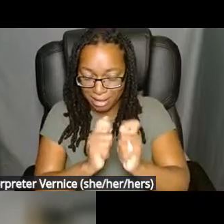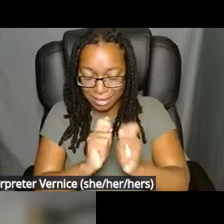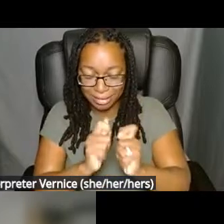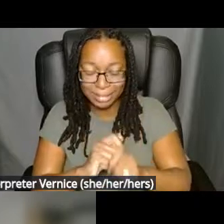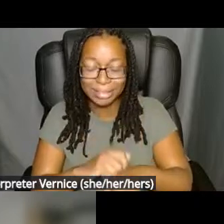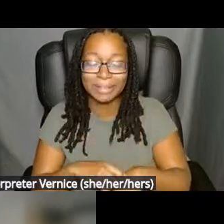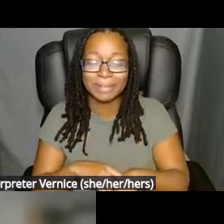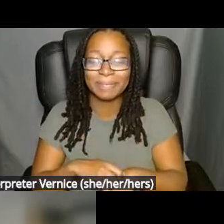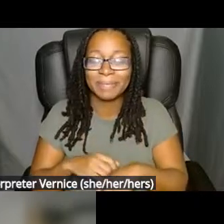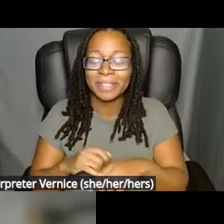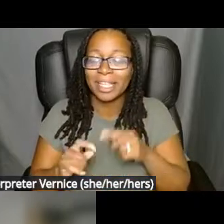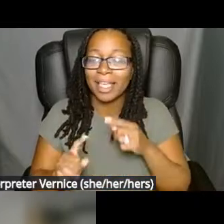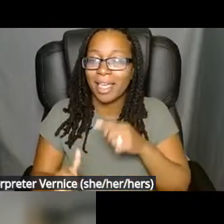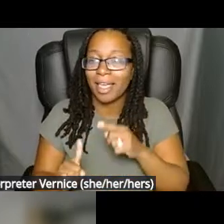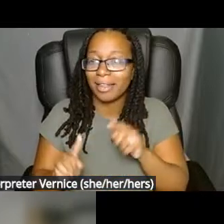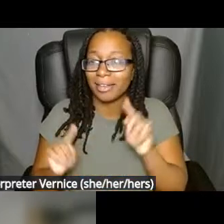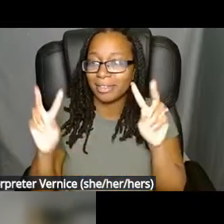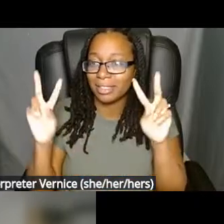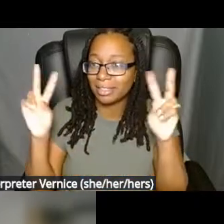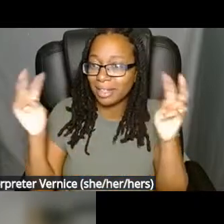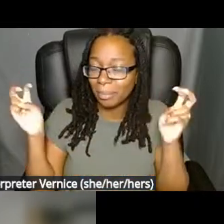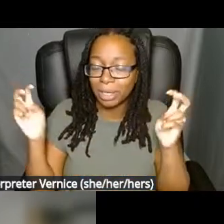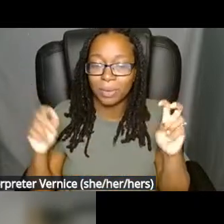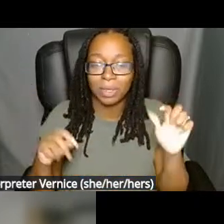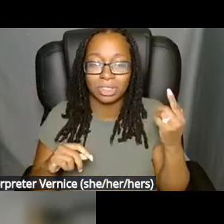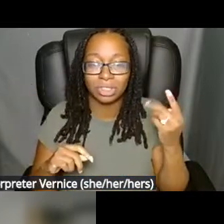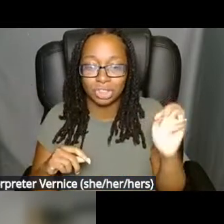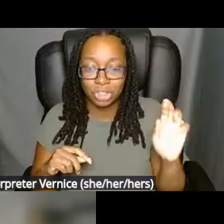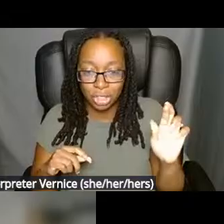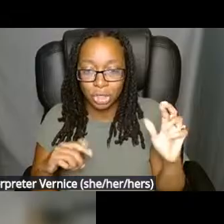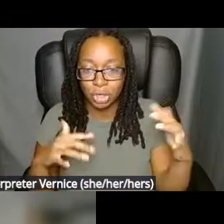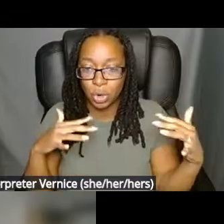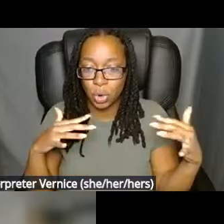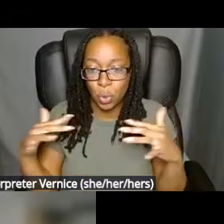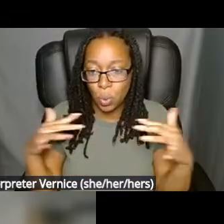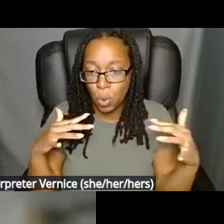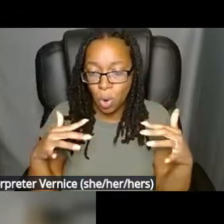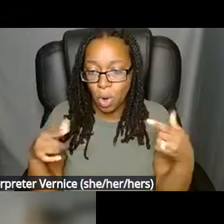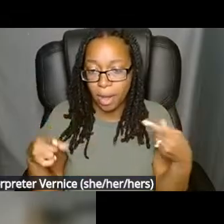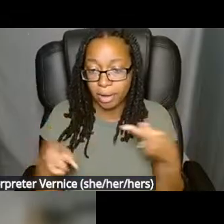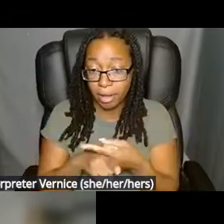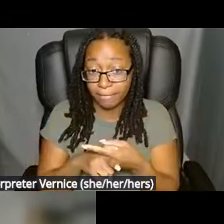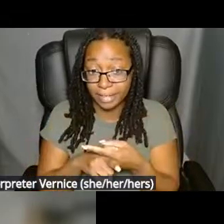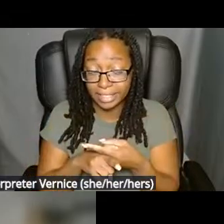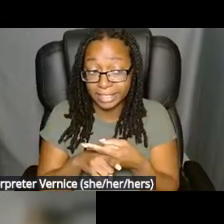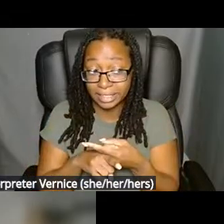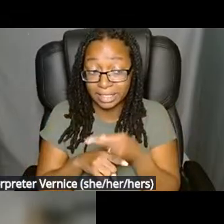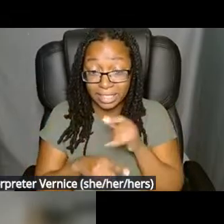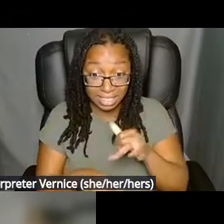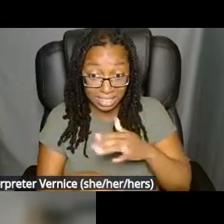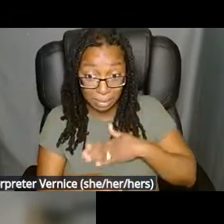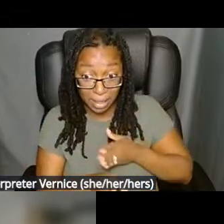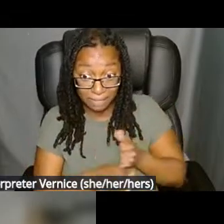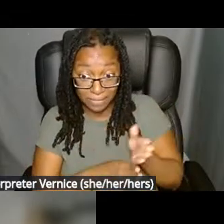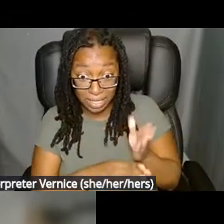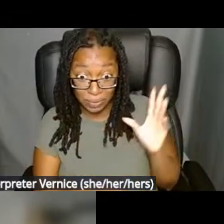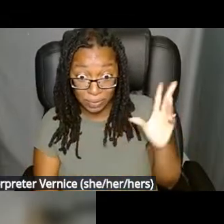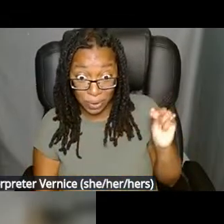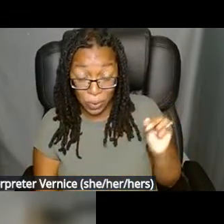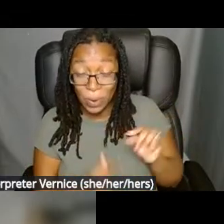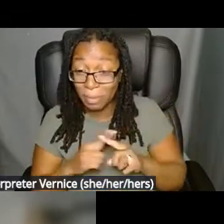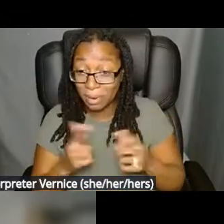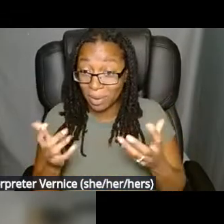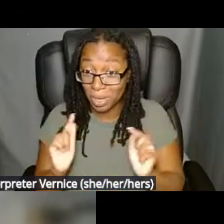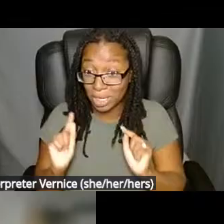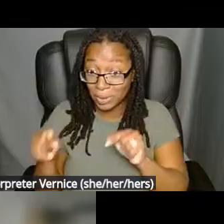The topic was basically gender, war, and conflict. Is that my field? Nope. But did I want to go Trinidad? Yeah. So